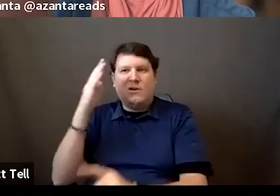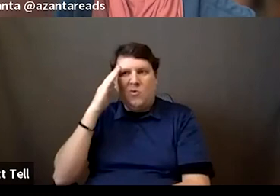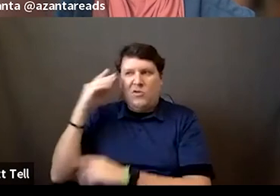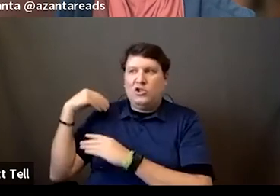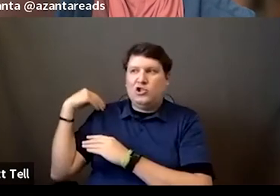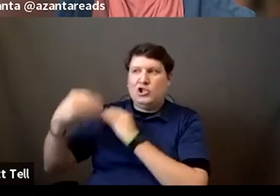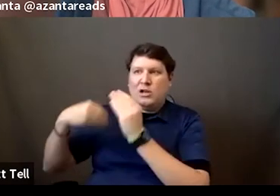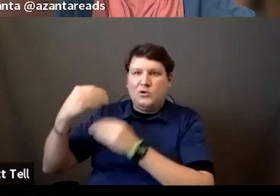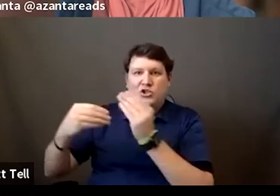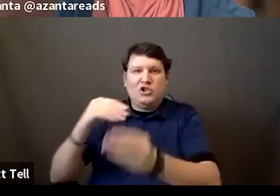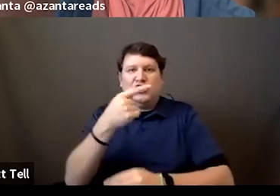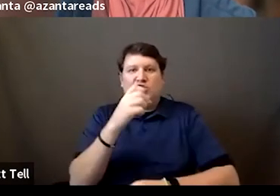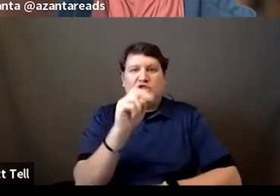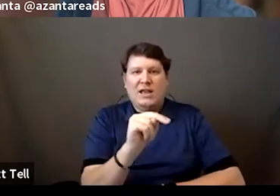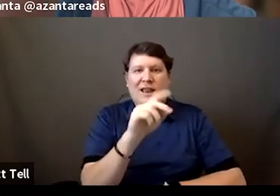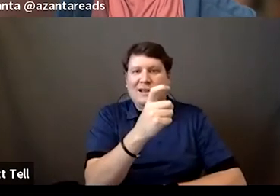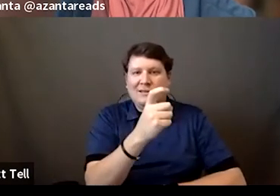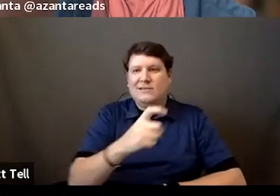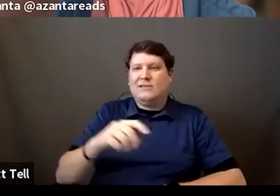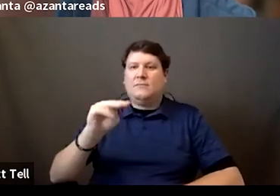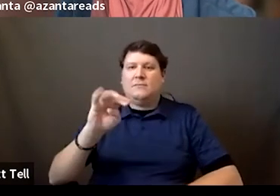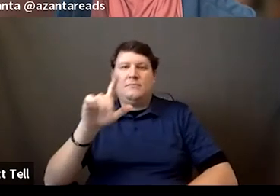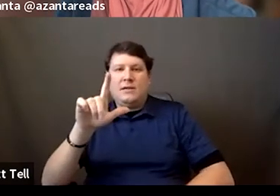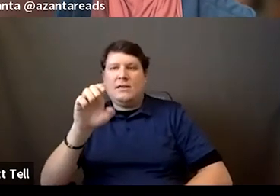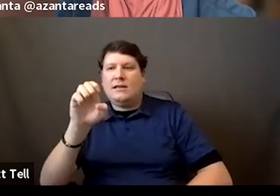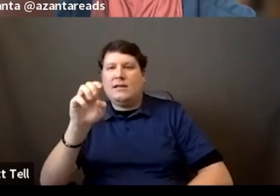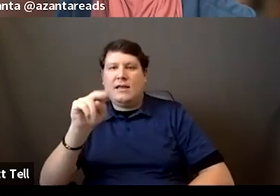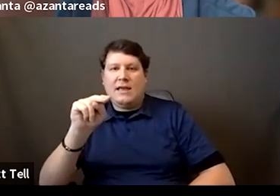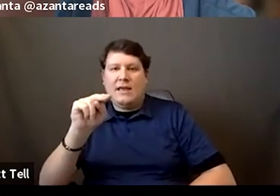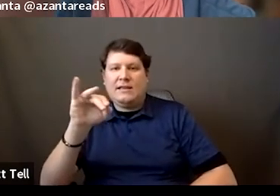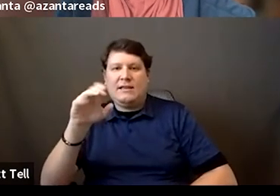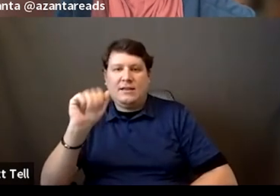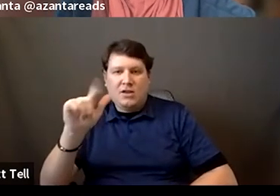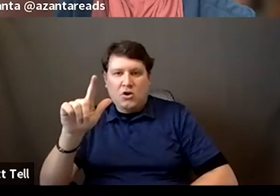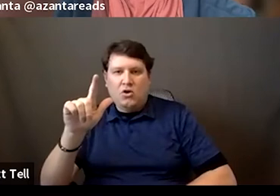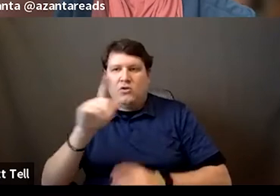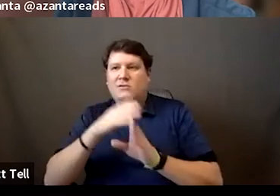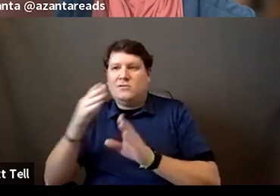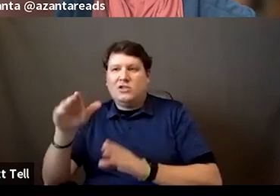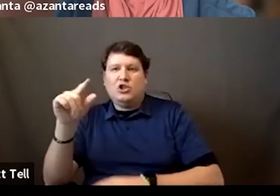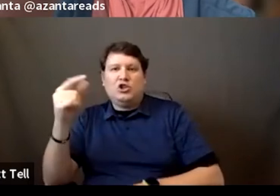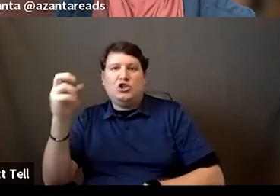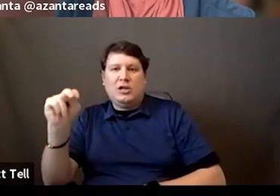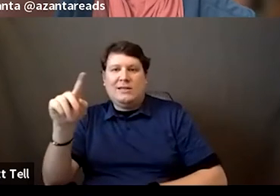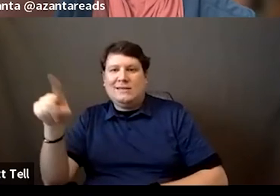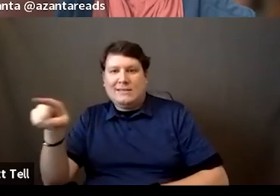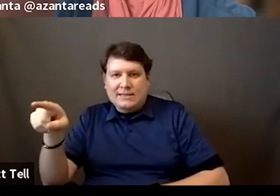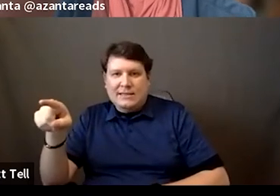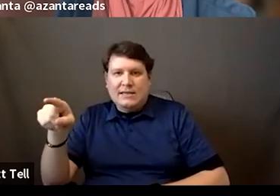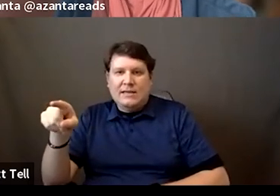X, millennials, and Gen Z. But honestly, paying someone to like sit and scroll all